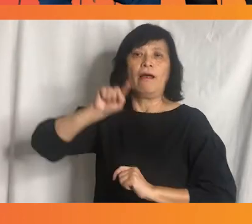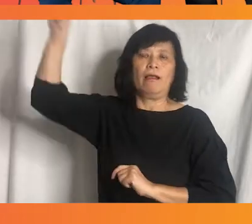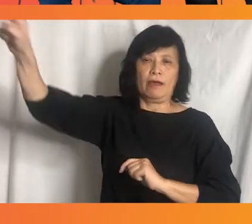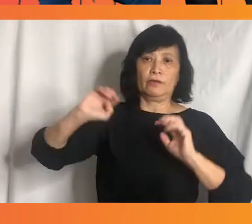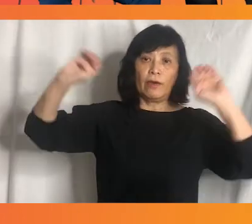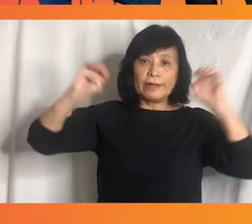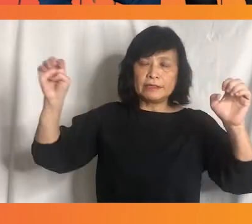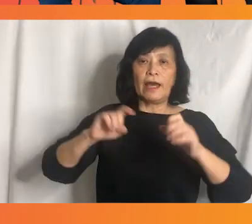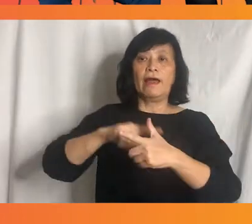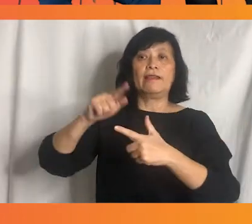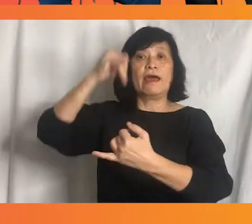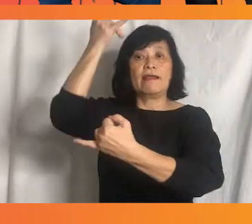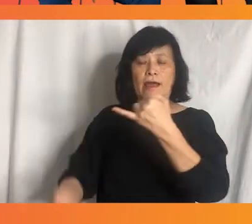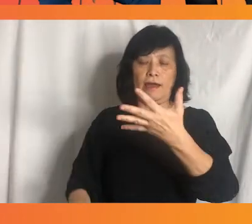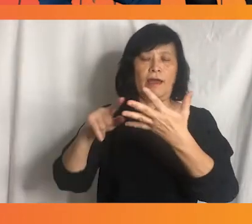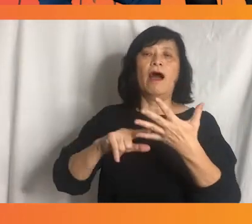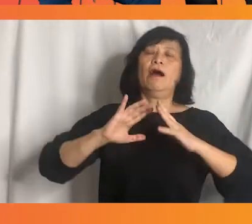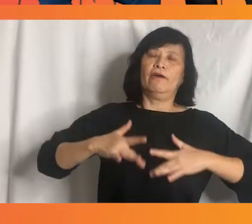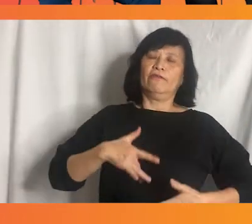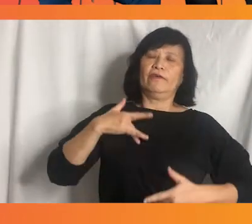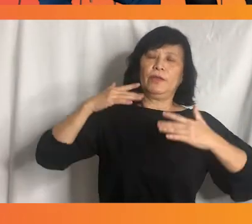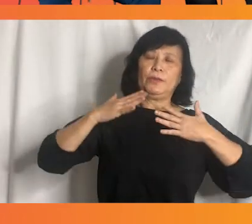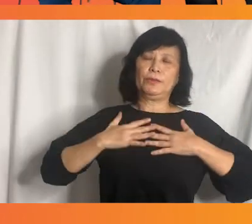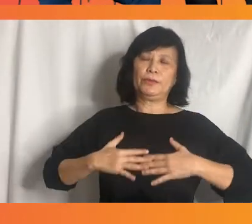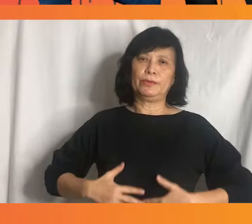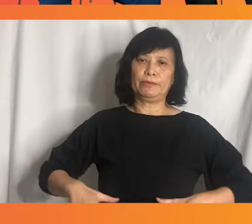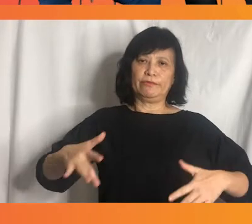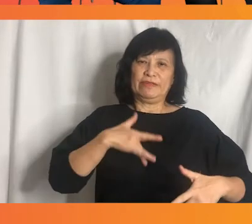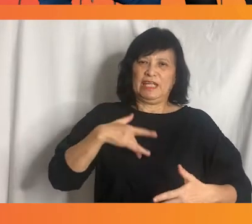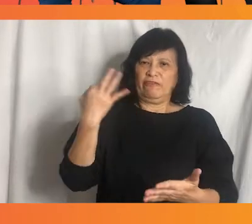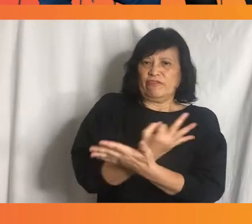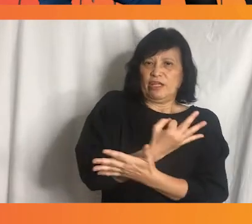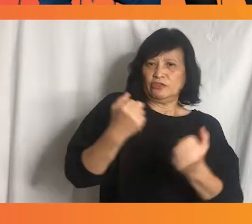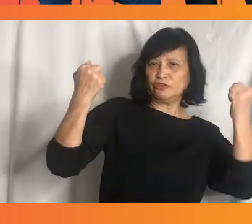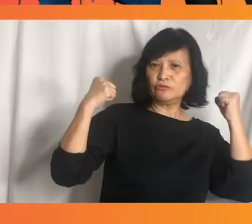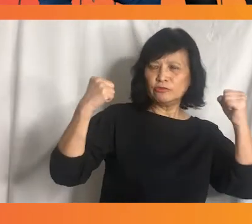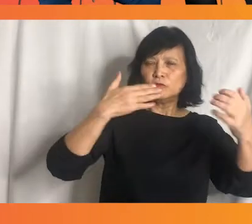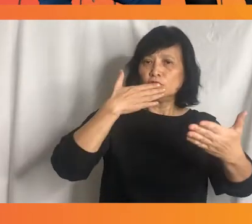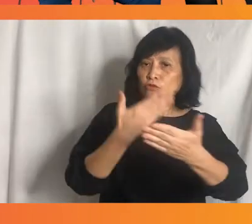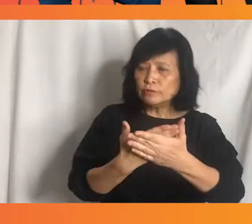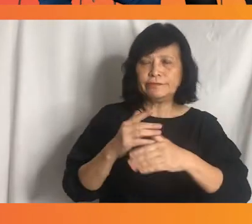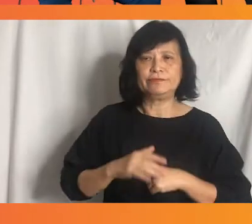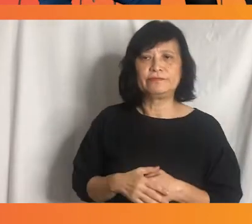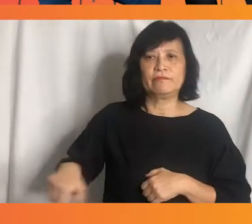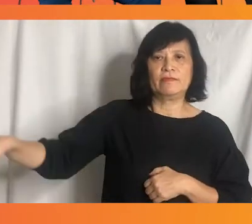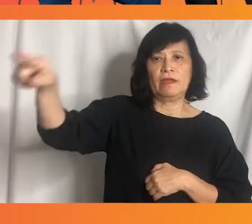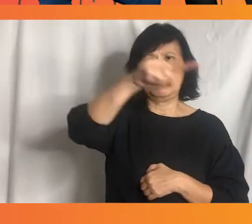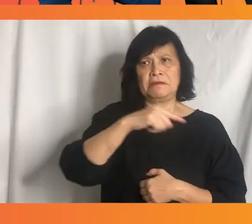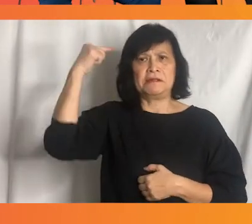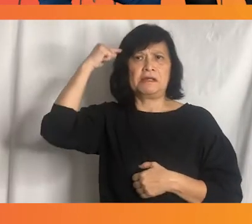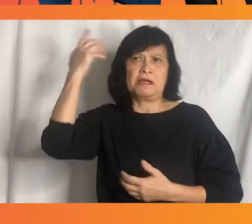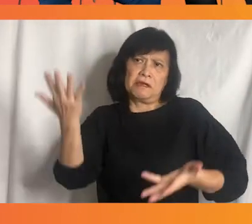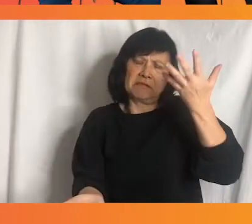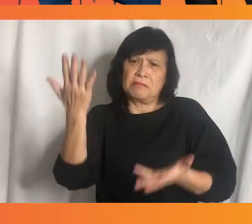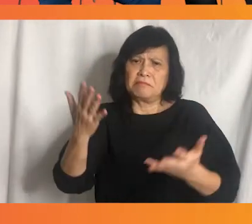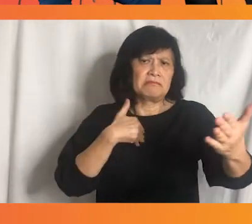and finish exercise feeling fresh and good. However, I think we all might have encountered situations